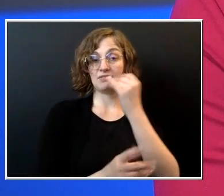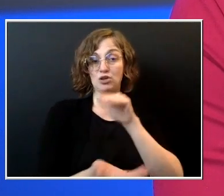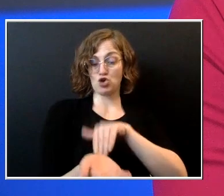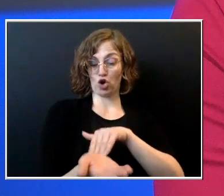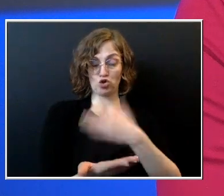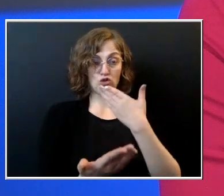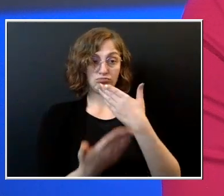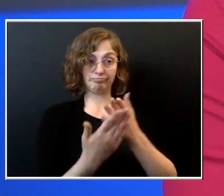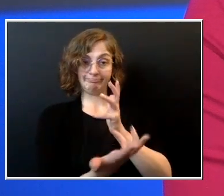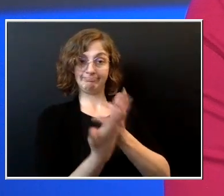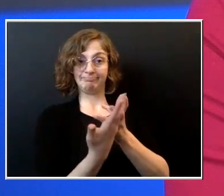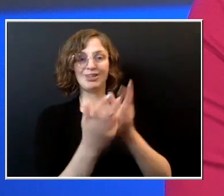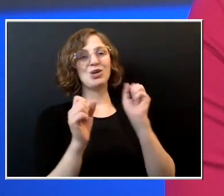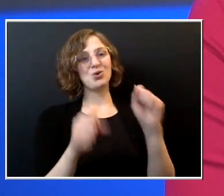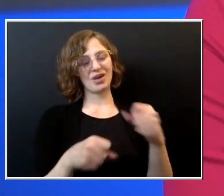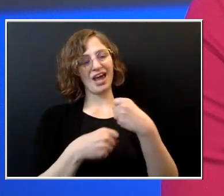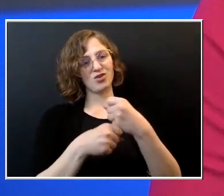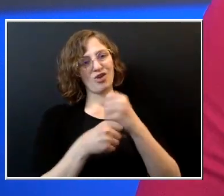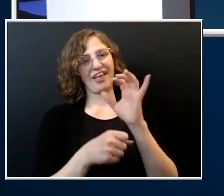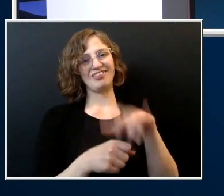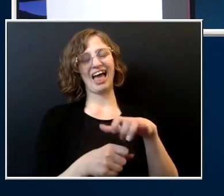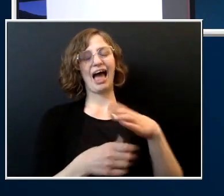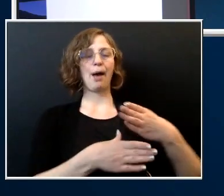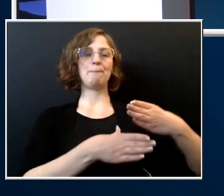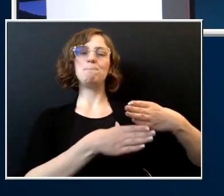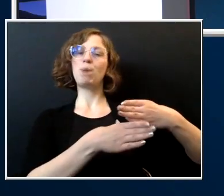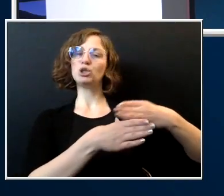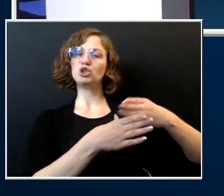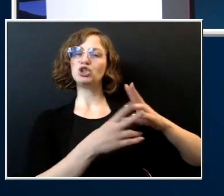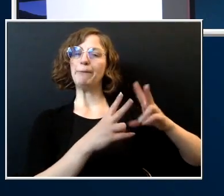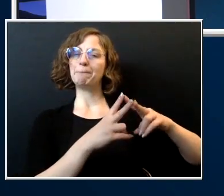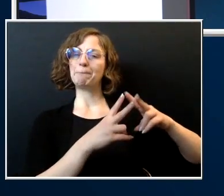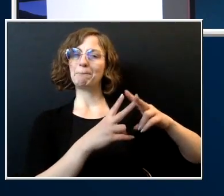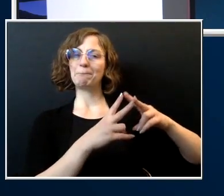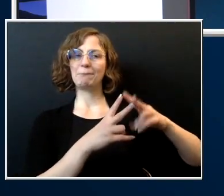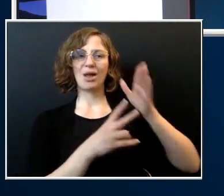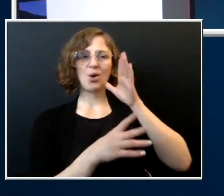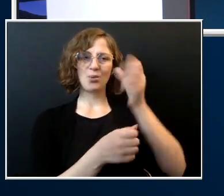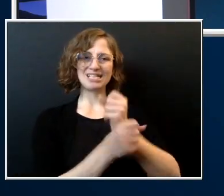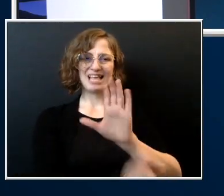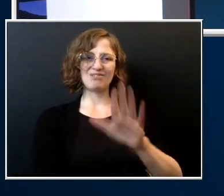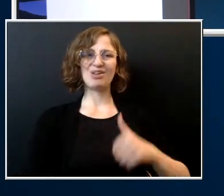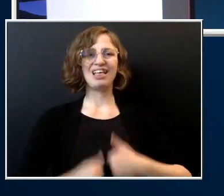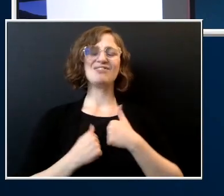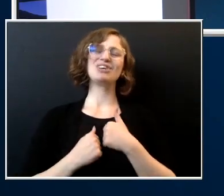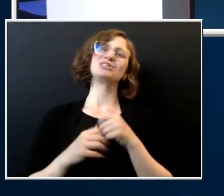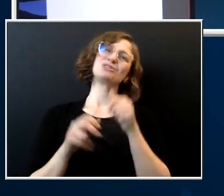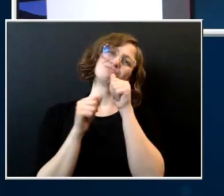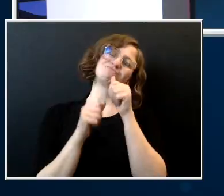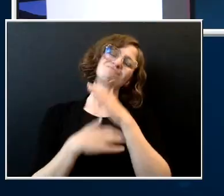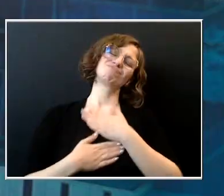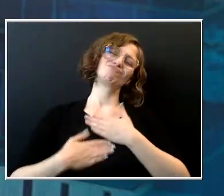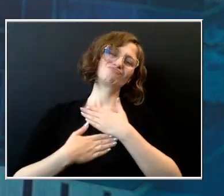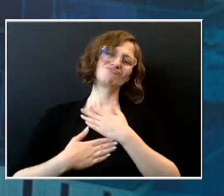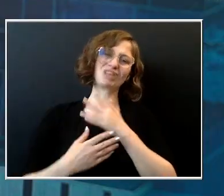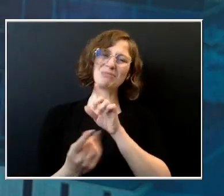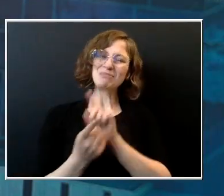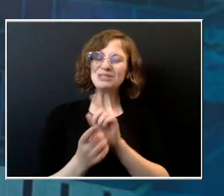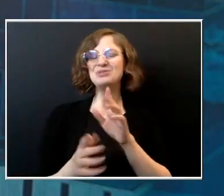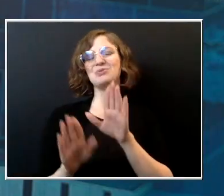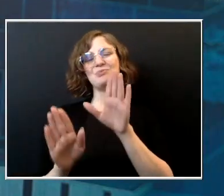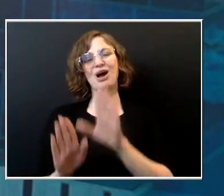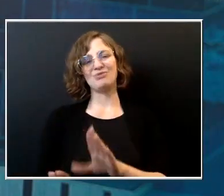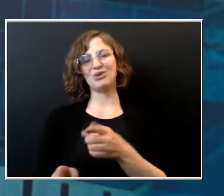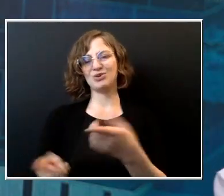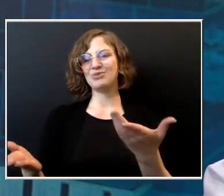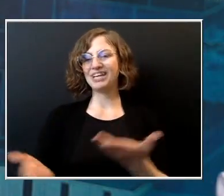partnership is what's going to save your life. Such a pleasure to meet you. So good to you. have you with us today. Thank you to all of our guests. Thanks to our viewers for being with